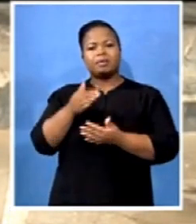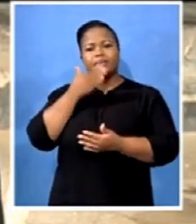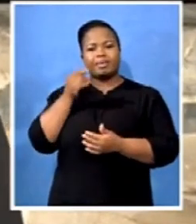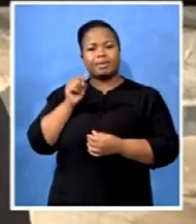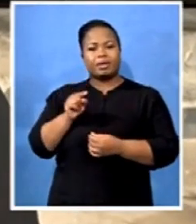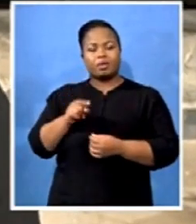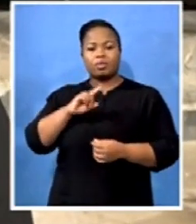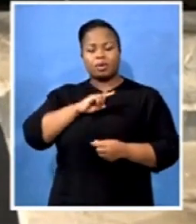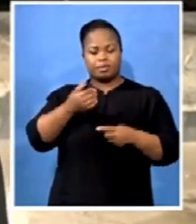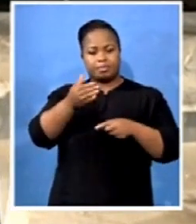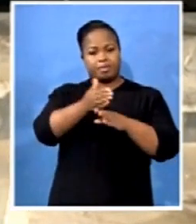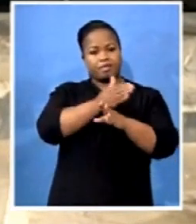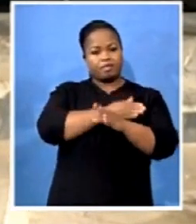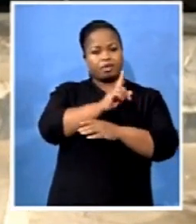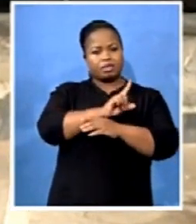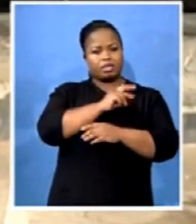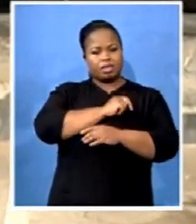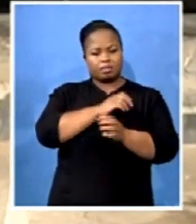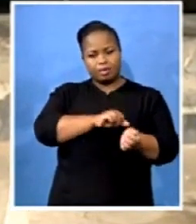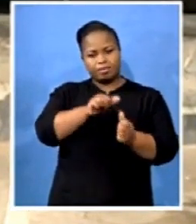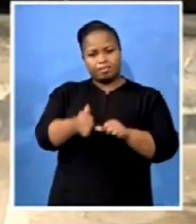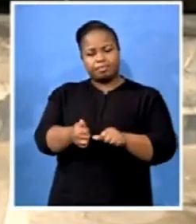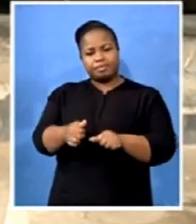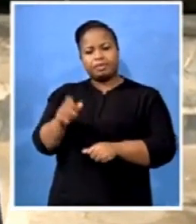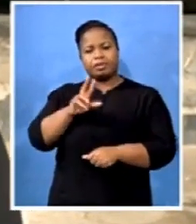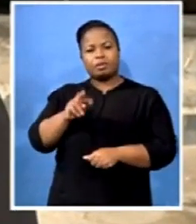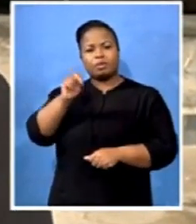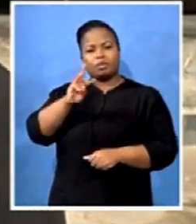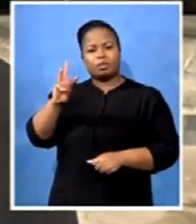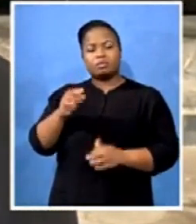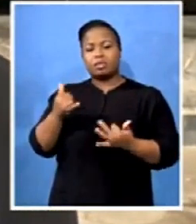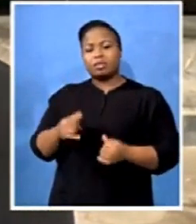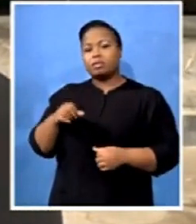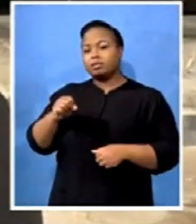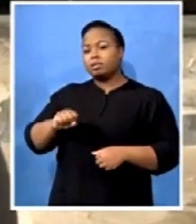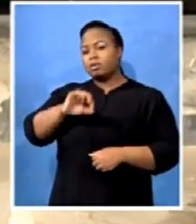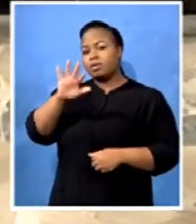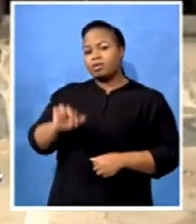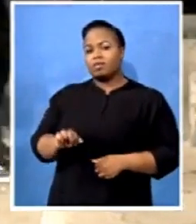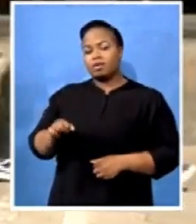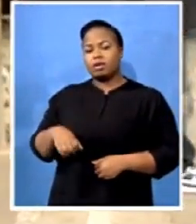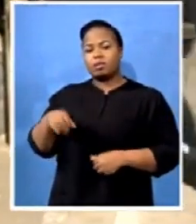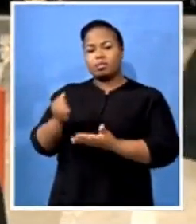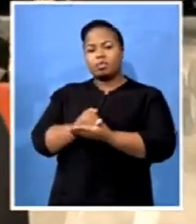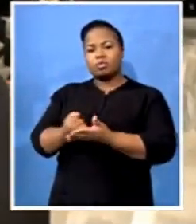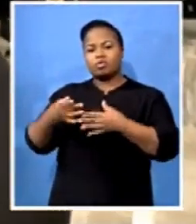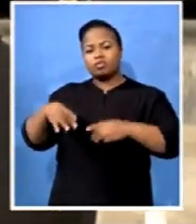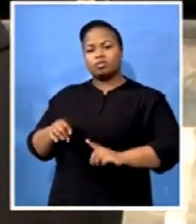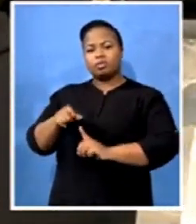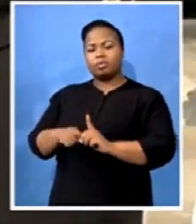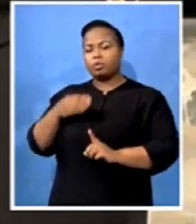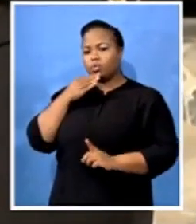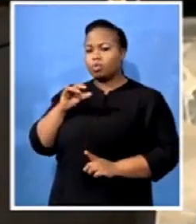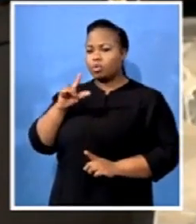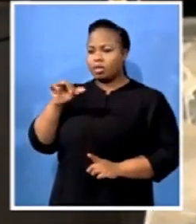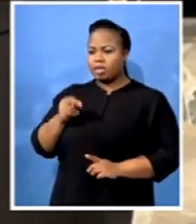more about this, we'll be speaking to the chairperson of the South African Post Office, that is Colleen Makhubela. Thank you very much for joining